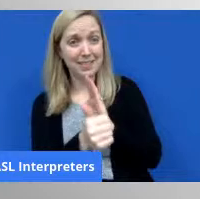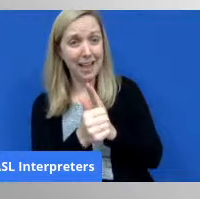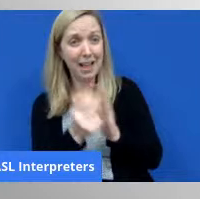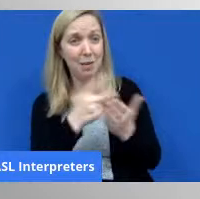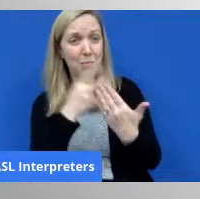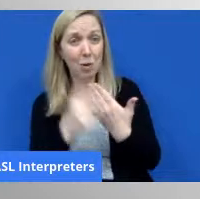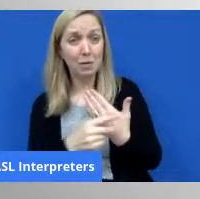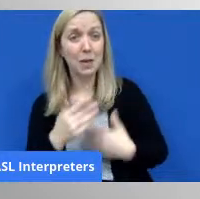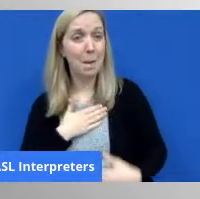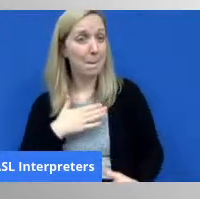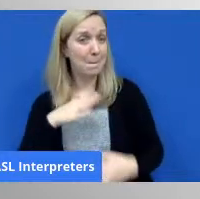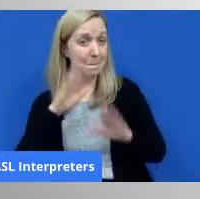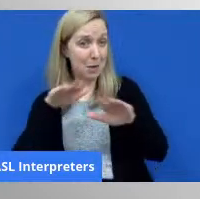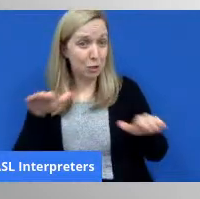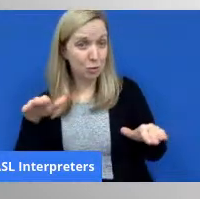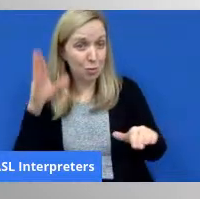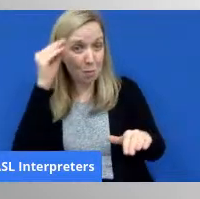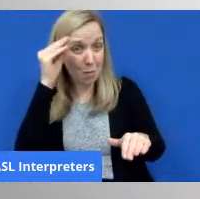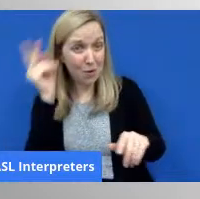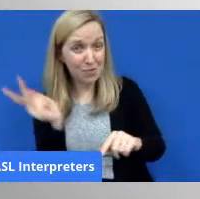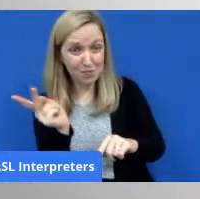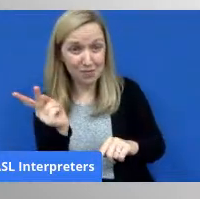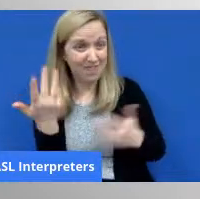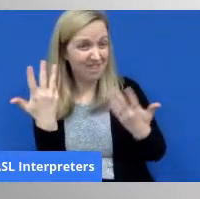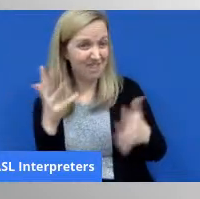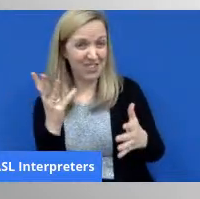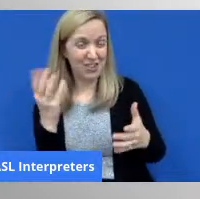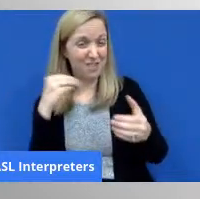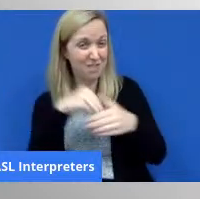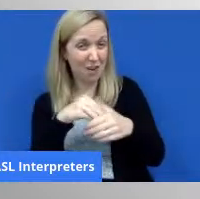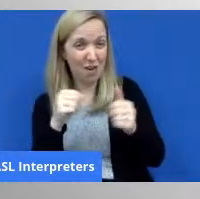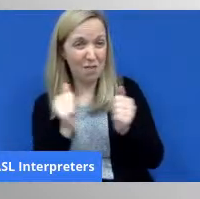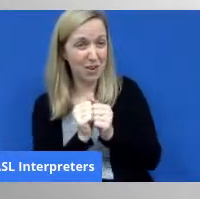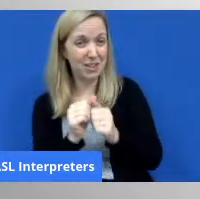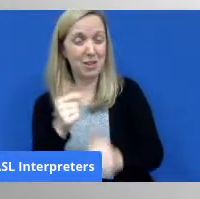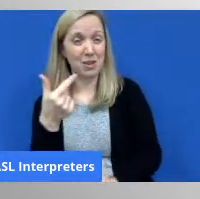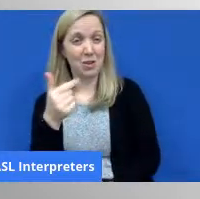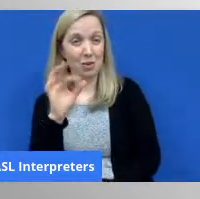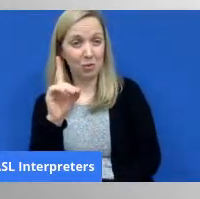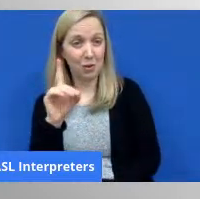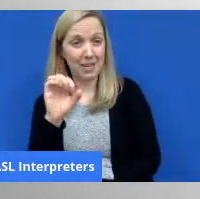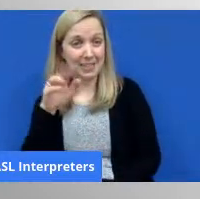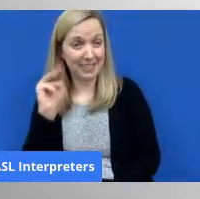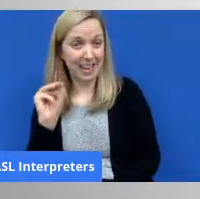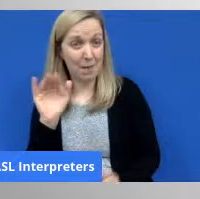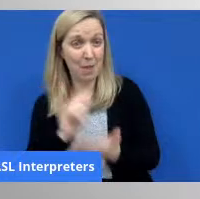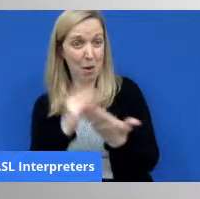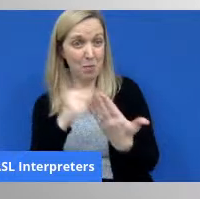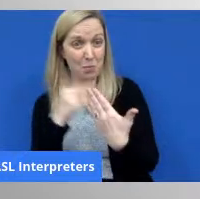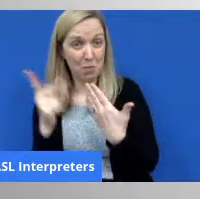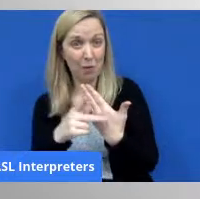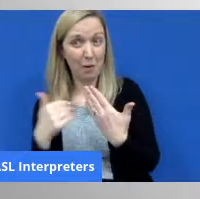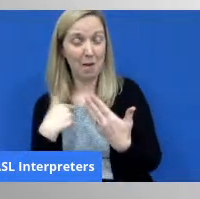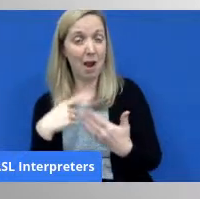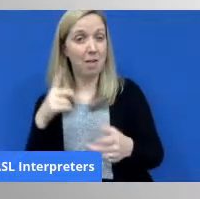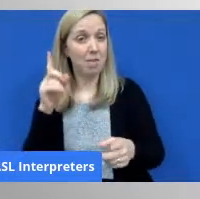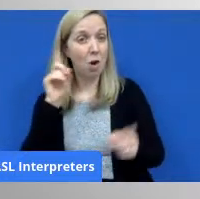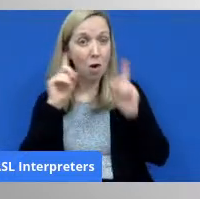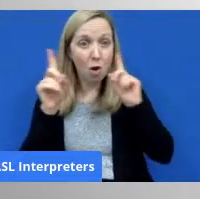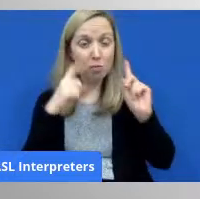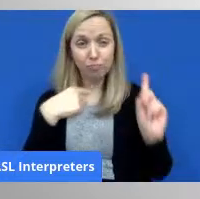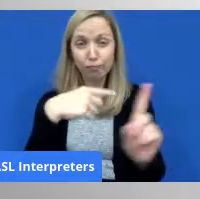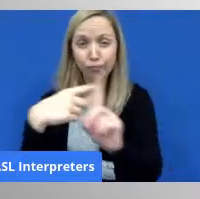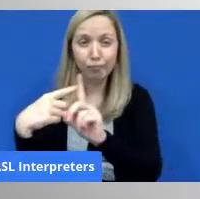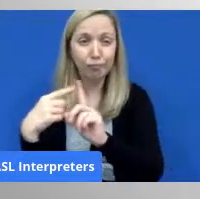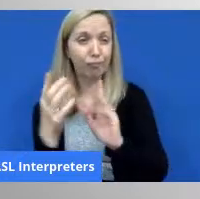Slam, and I've heard nothing but positive feedback, and being able to get feedback and just know what other counties are doing. I